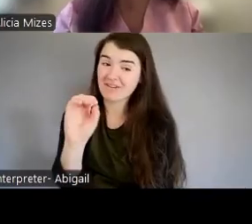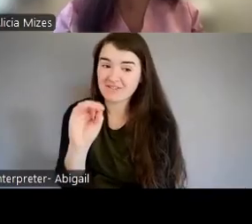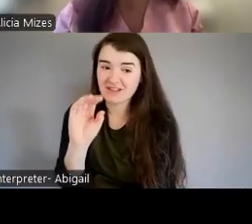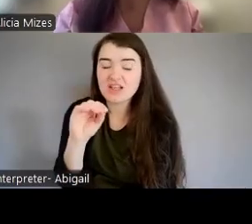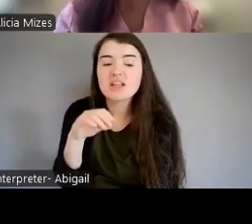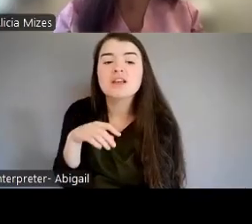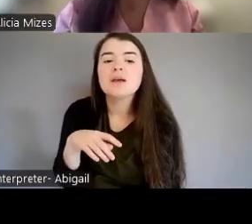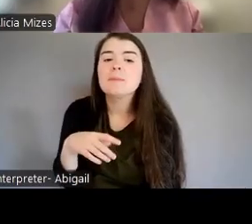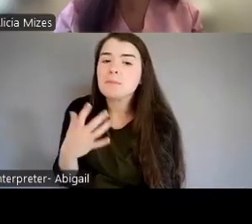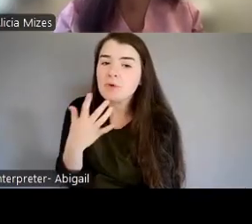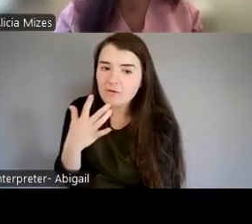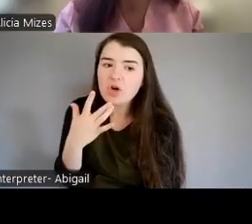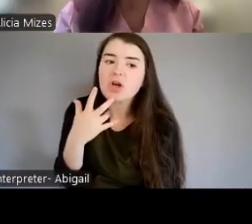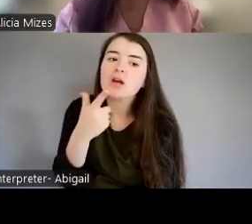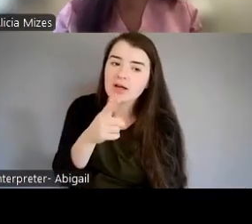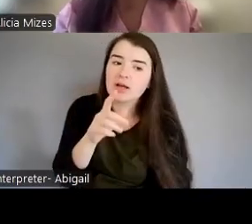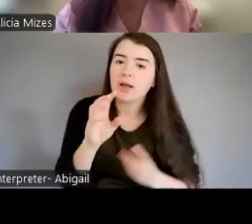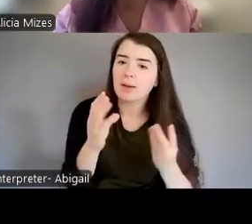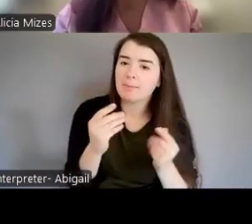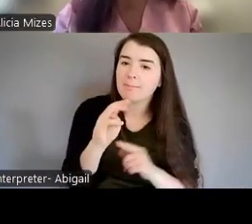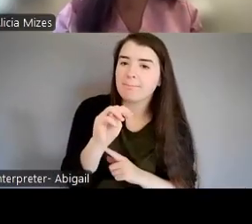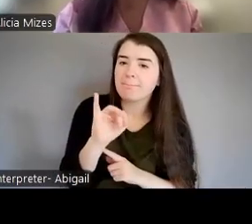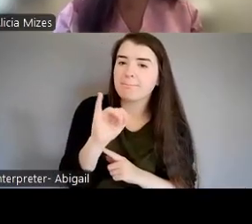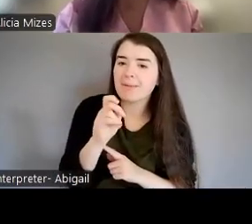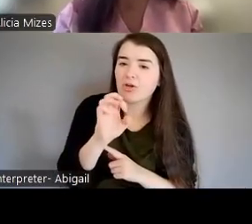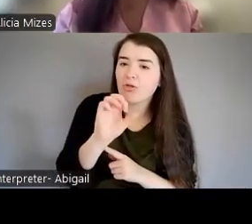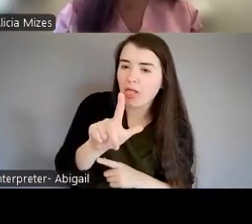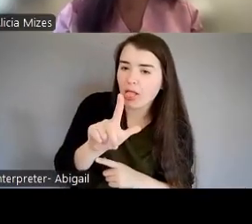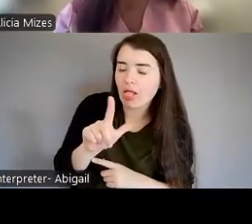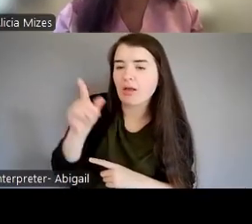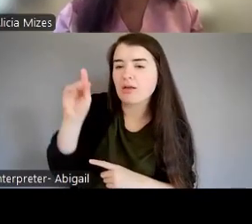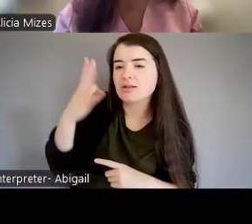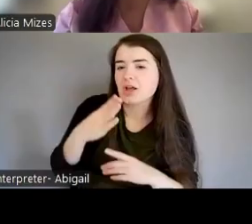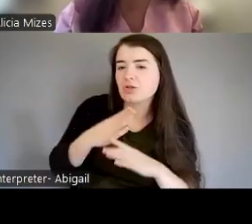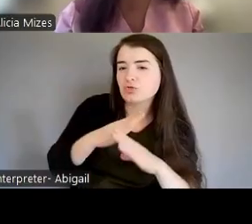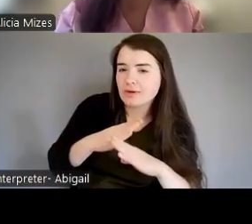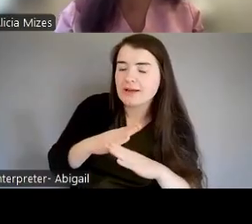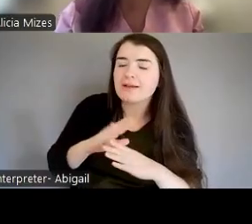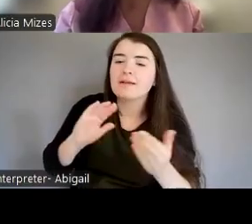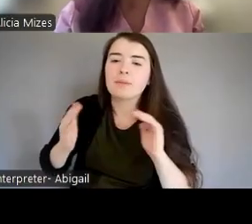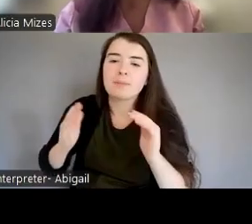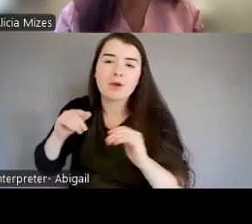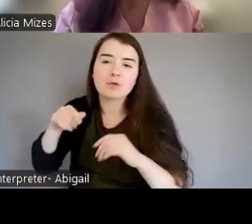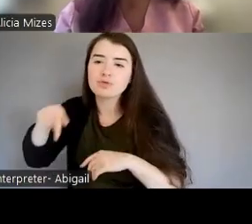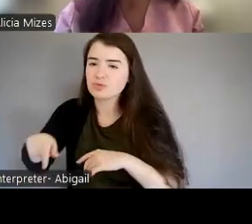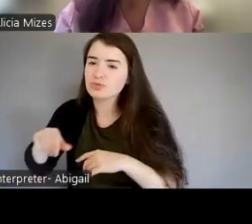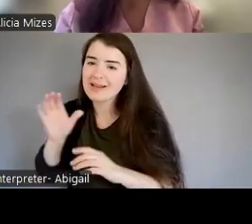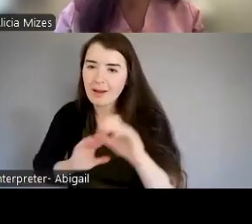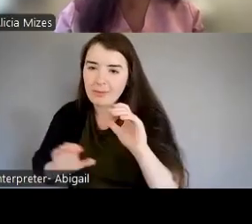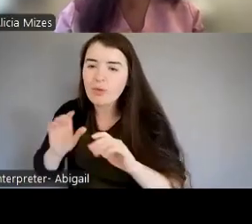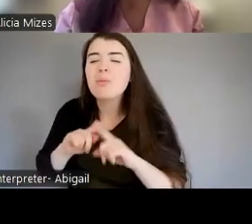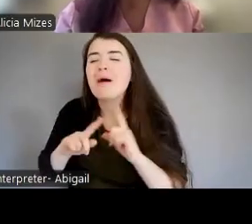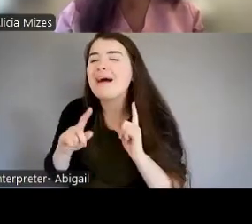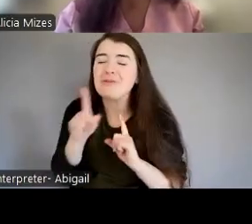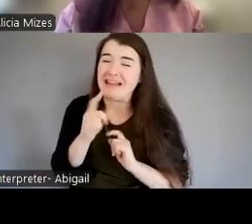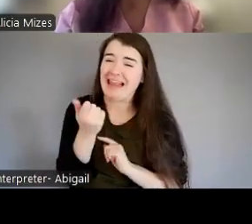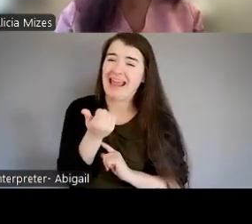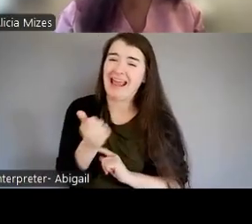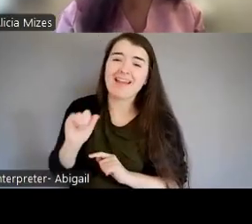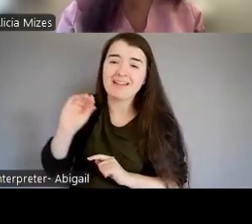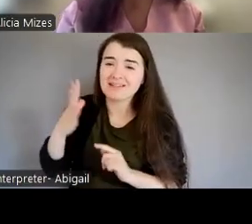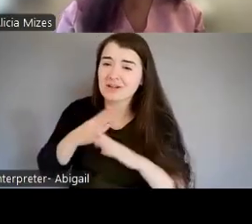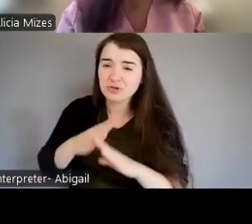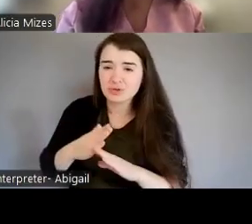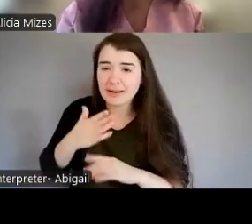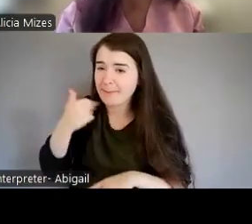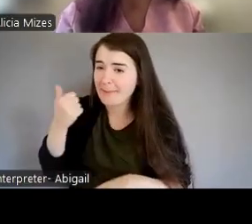is preferable to chemical sunscreens. But my philosophy is whatever sunscreen you use is a good sunscreen. So you want to use the sunscreen on cloudy days,